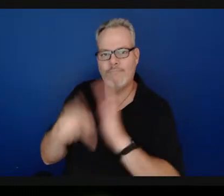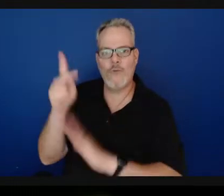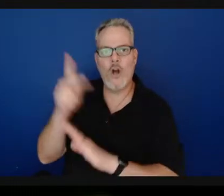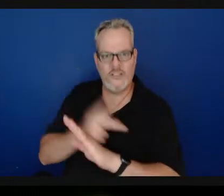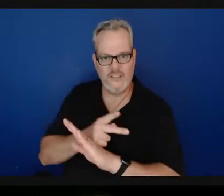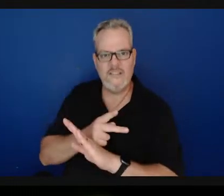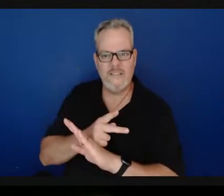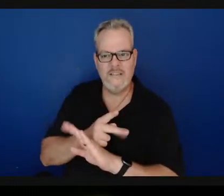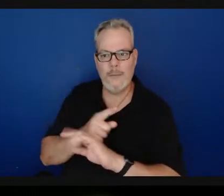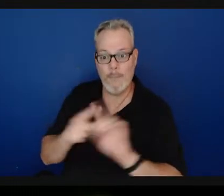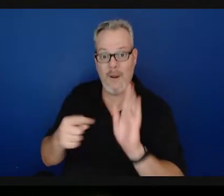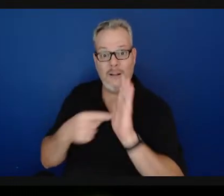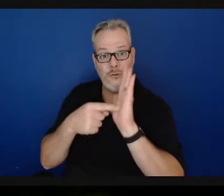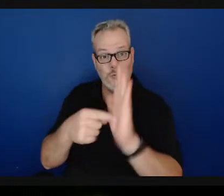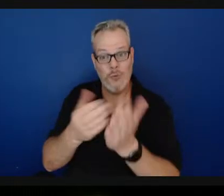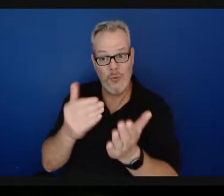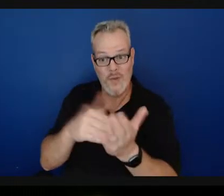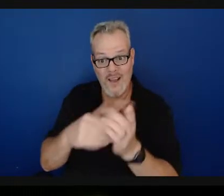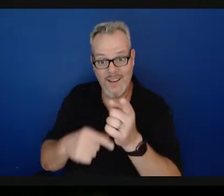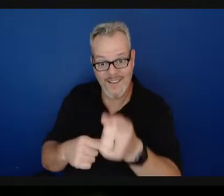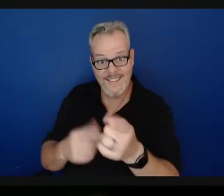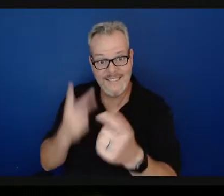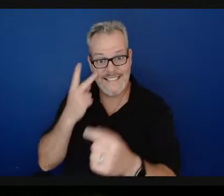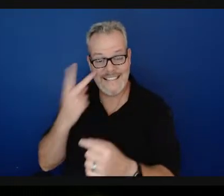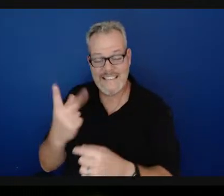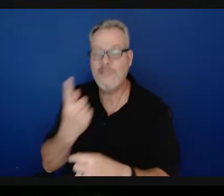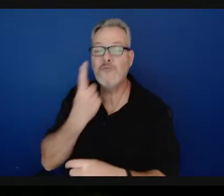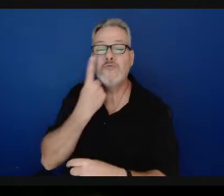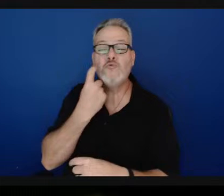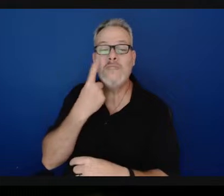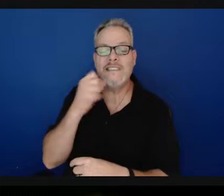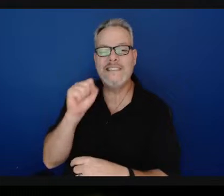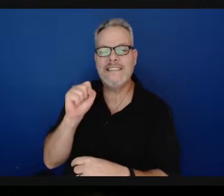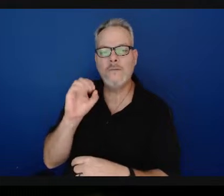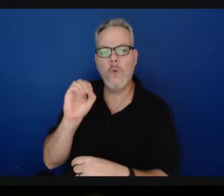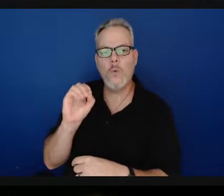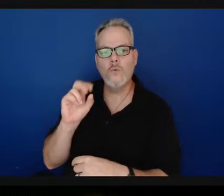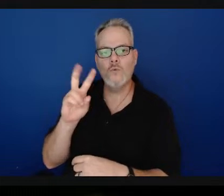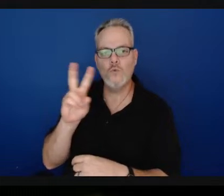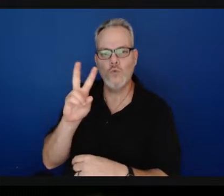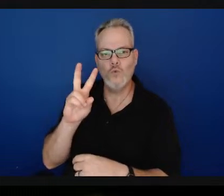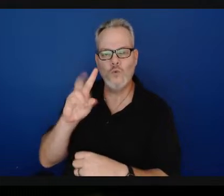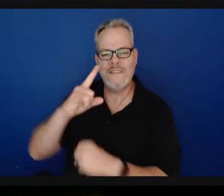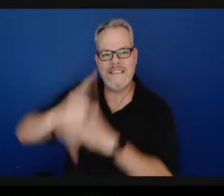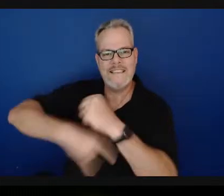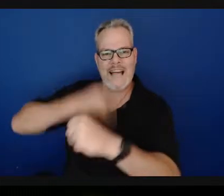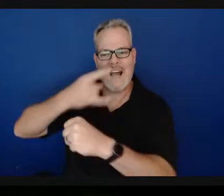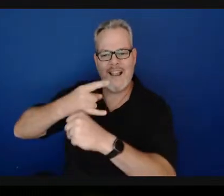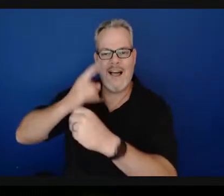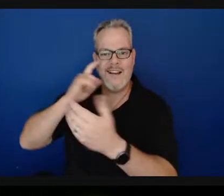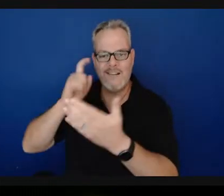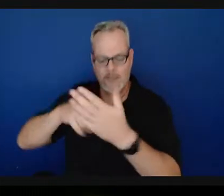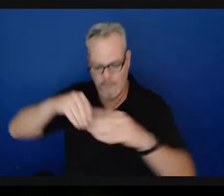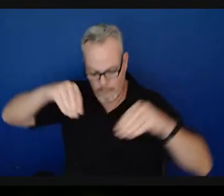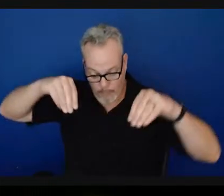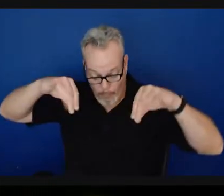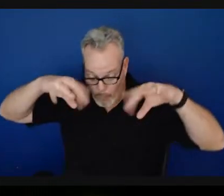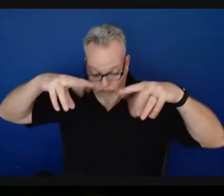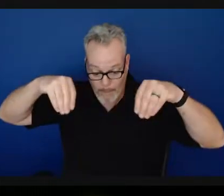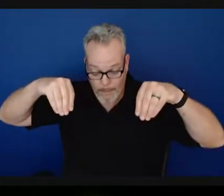come back and show you some of these recent SO2 satellite captures. Let's see if this zooms in any more.